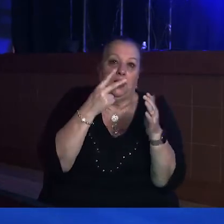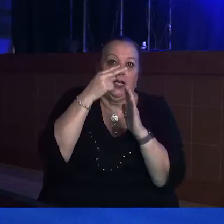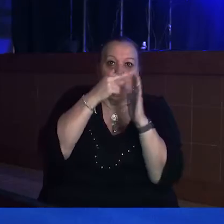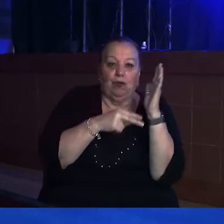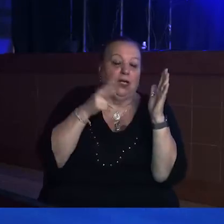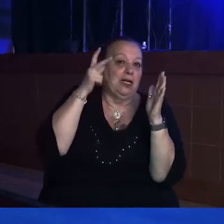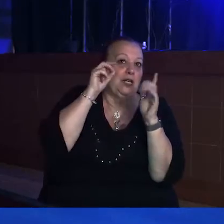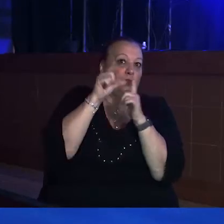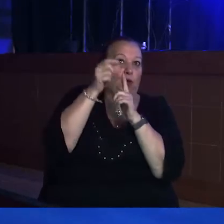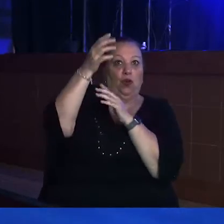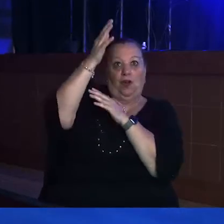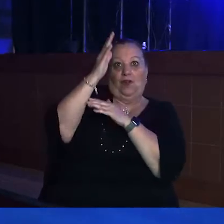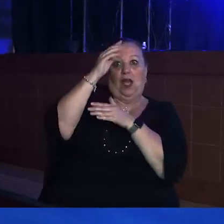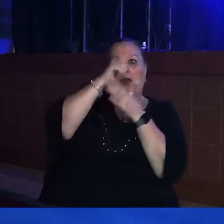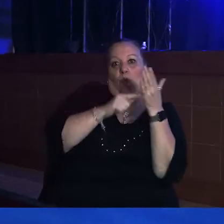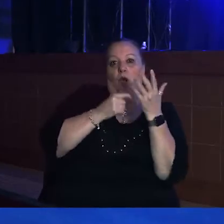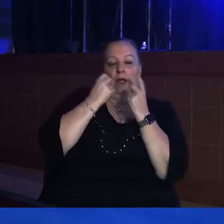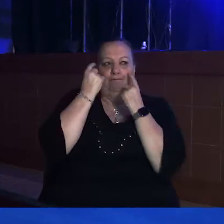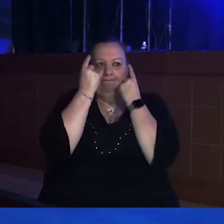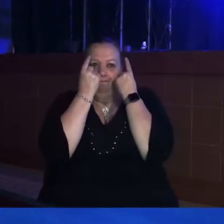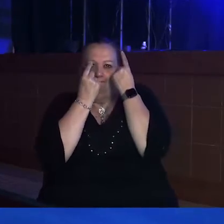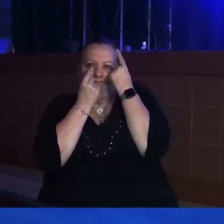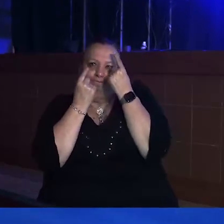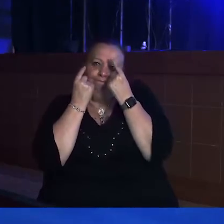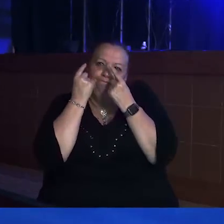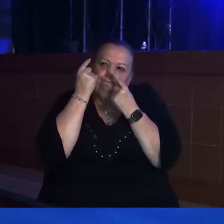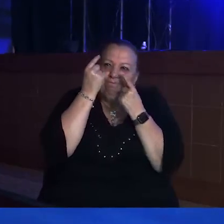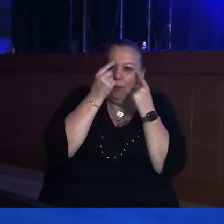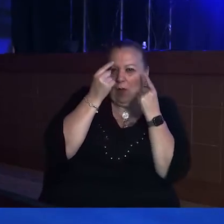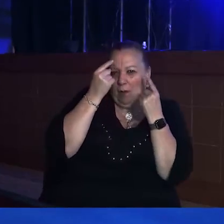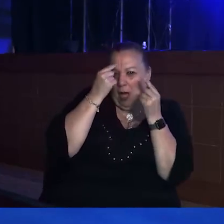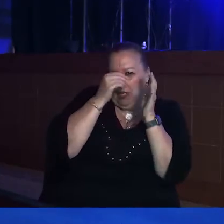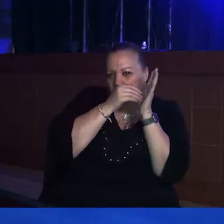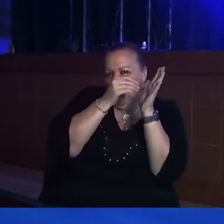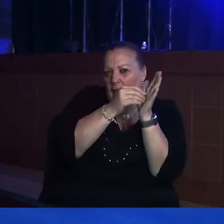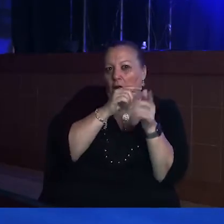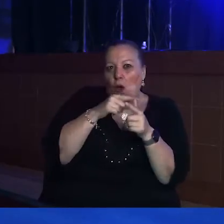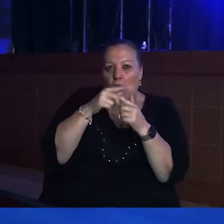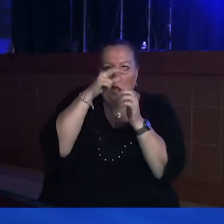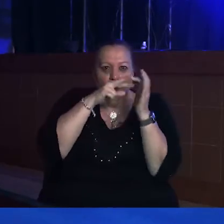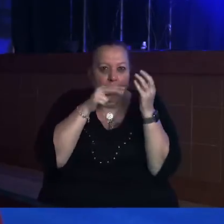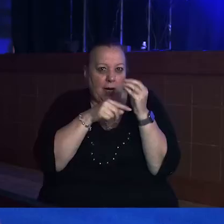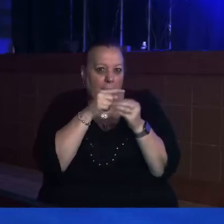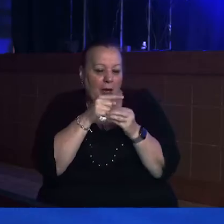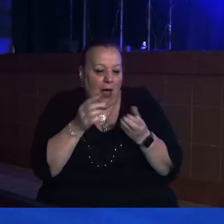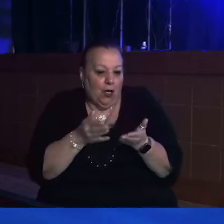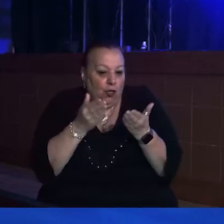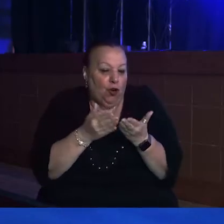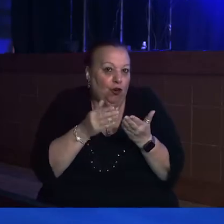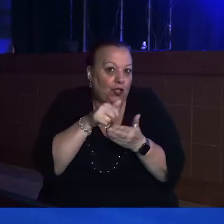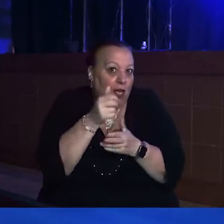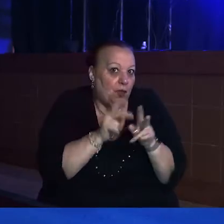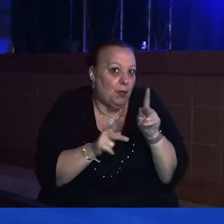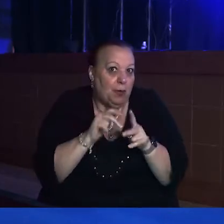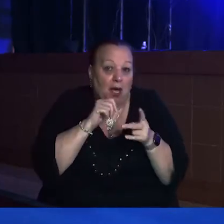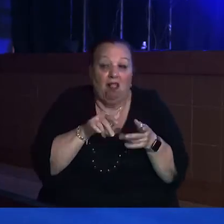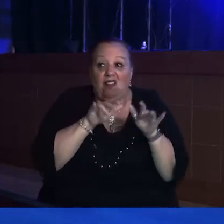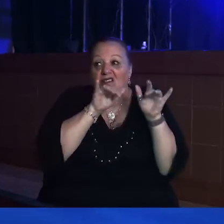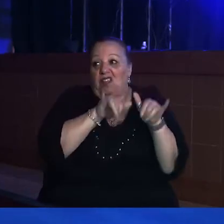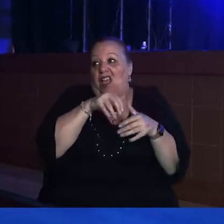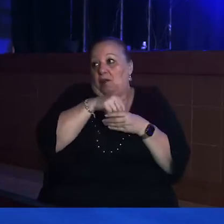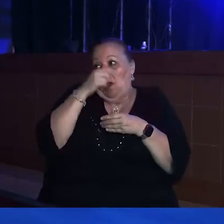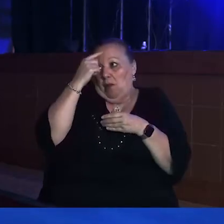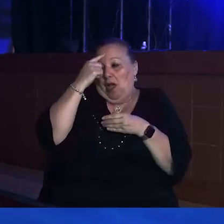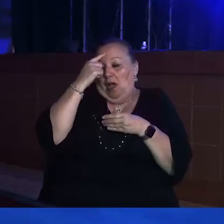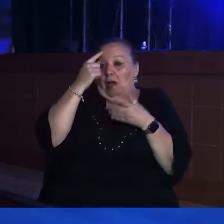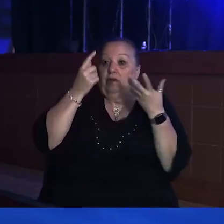God, what I'm chewing on, what I'm turning over in my mind again and again. When I read about encouraging others, I don't just let it stay there. I actually, you know, I